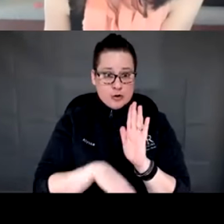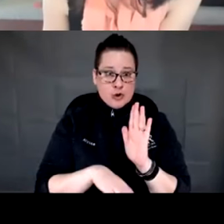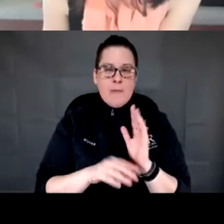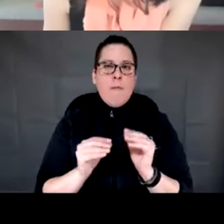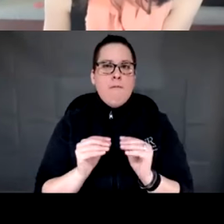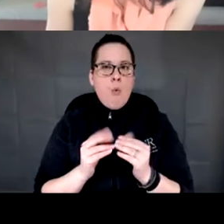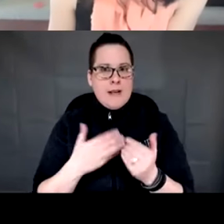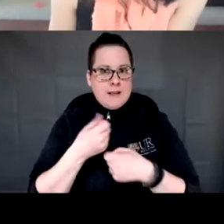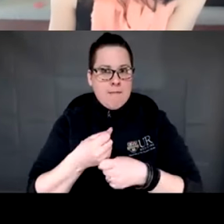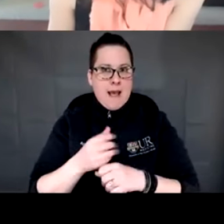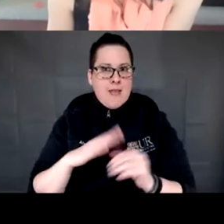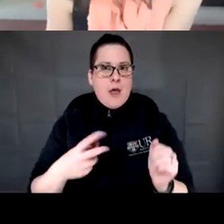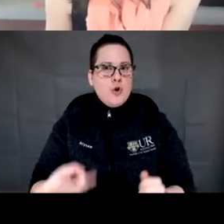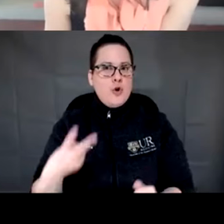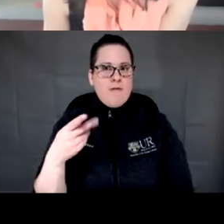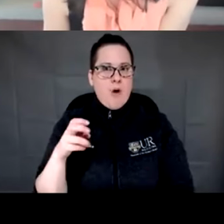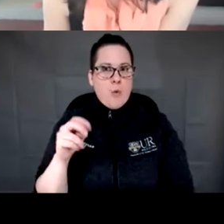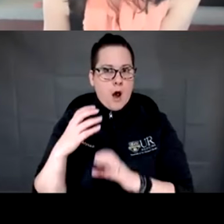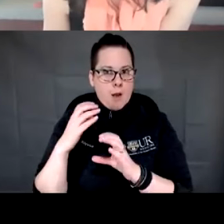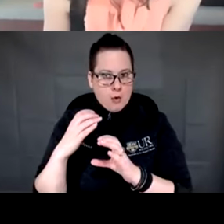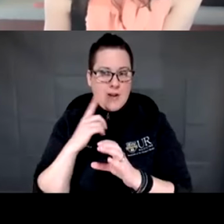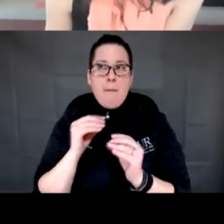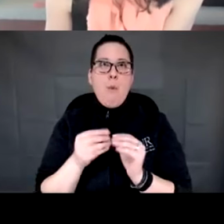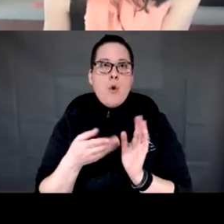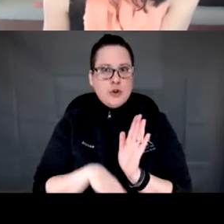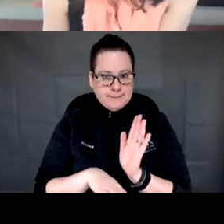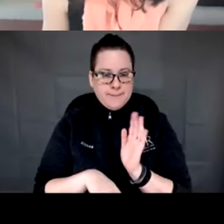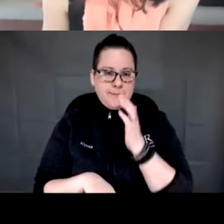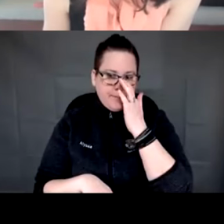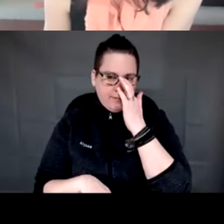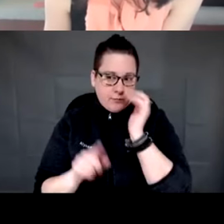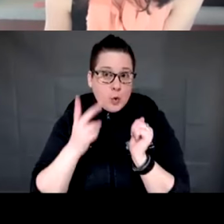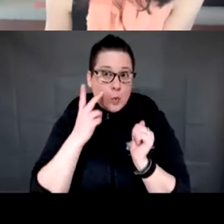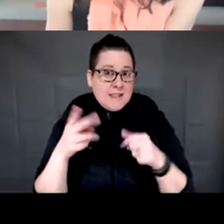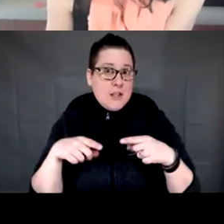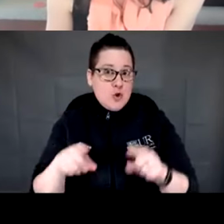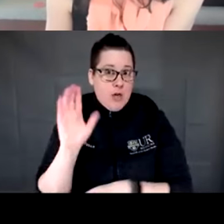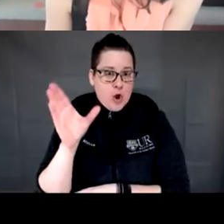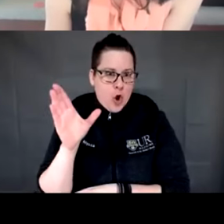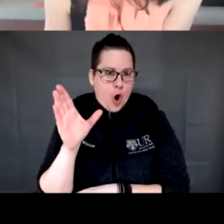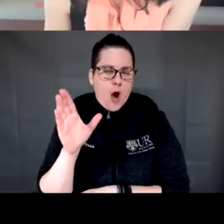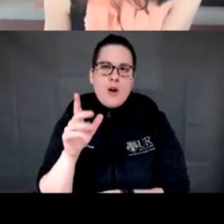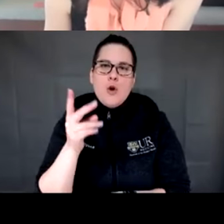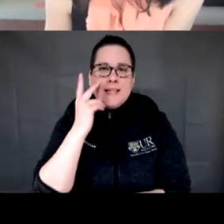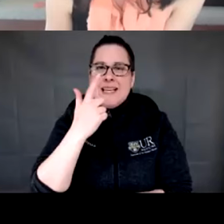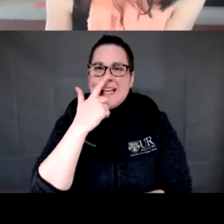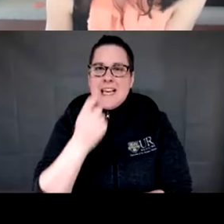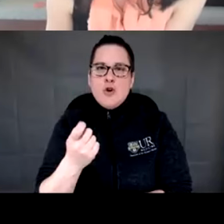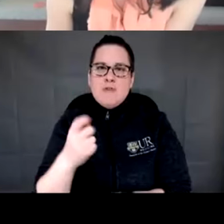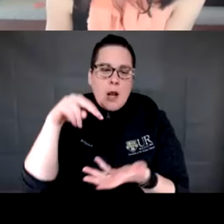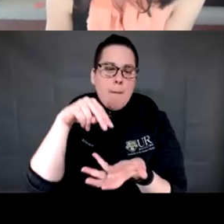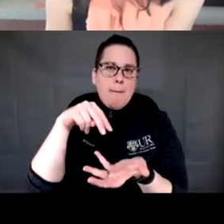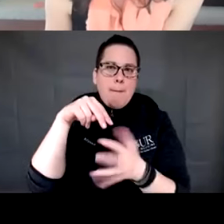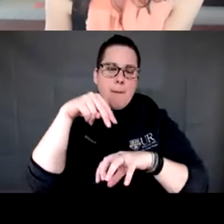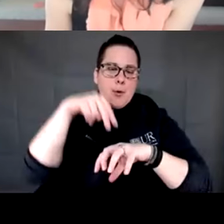easier to make than a 2-photon microscope, and it's a lot cheaper. And as you'll see over the course of this talk, it gives you this interesting kind of bird's eye view of